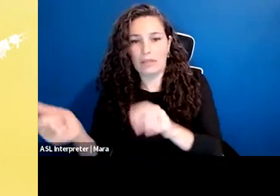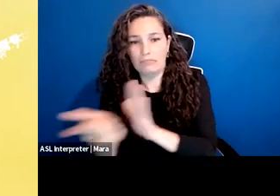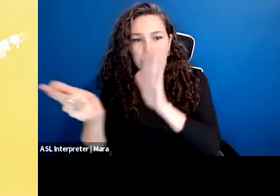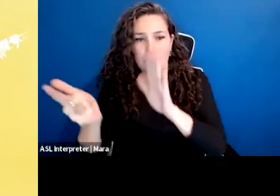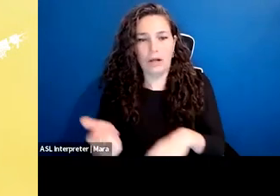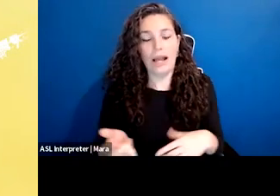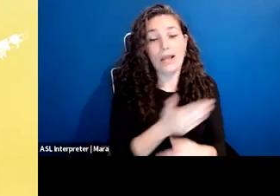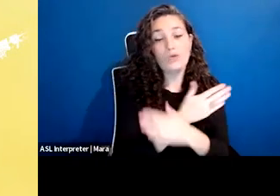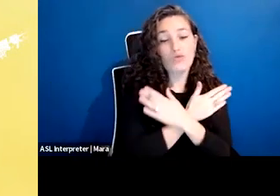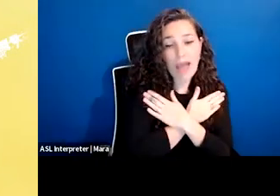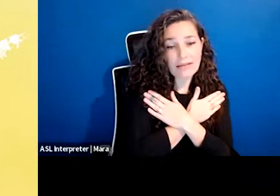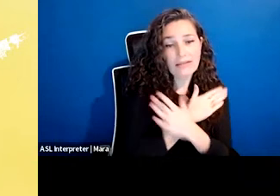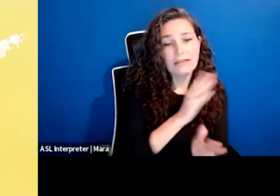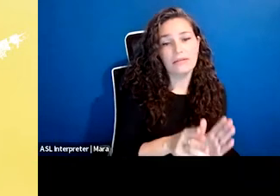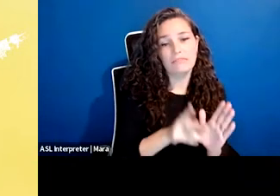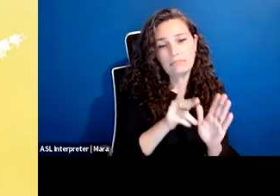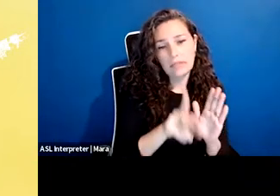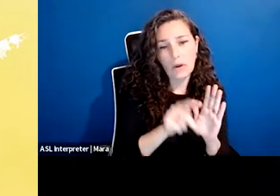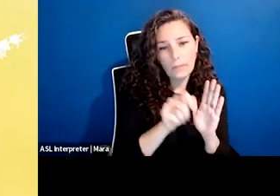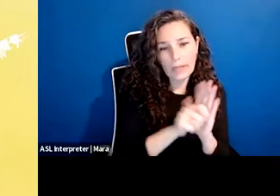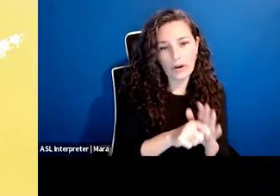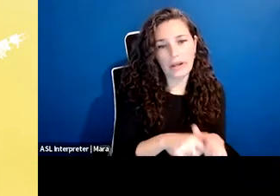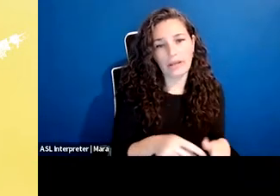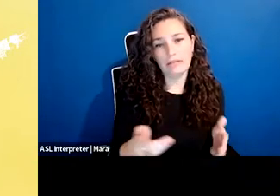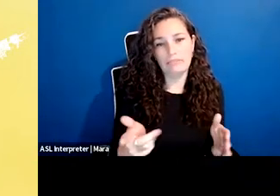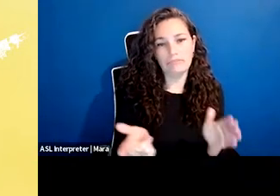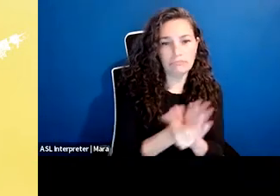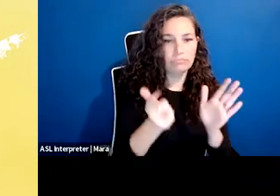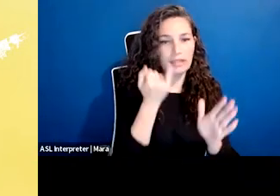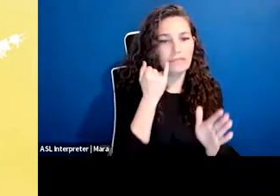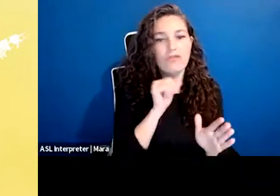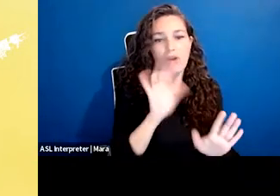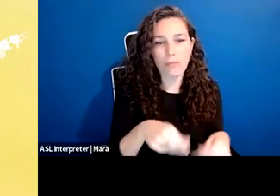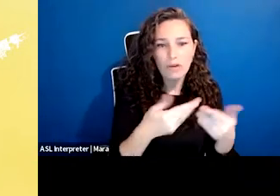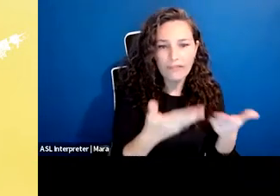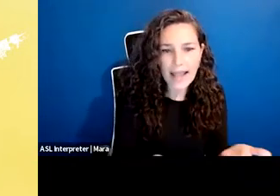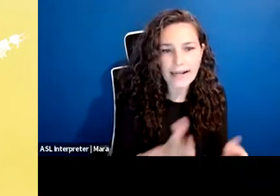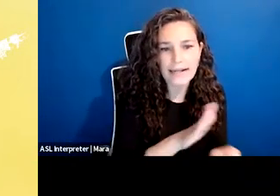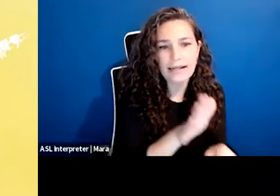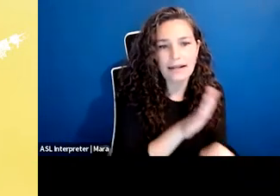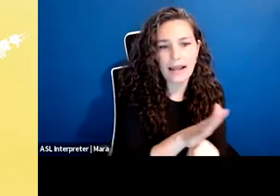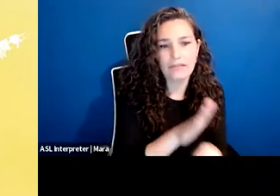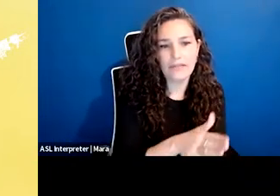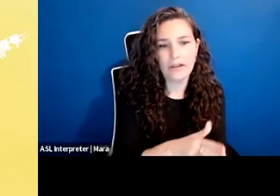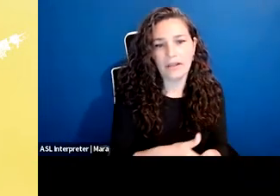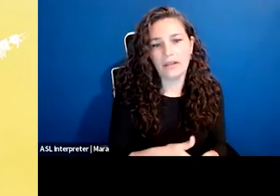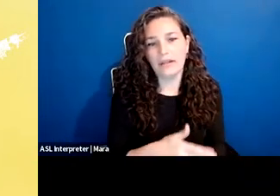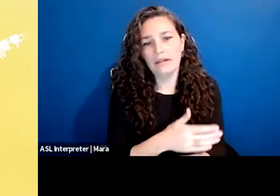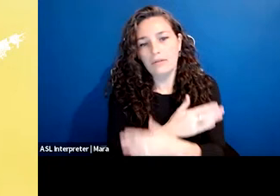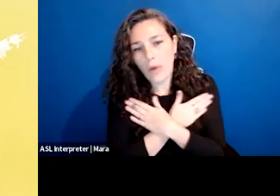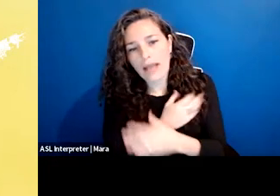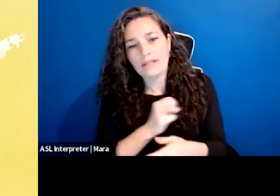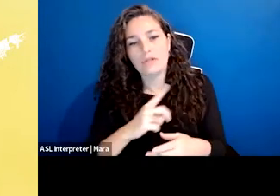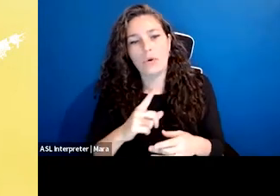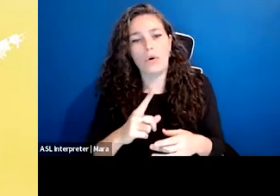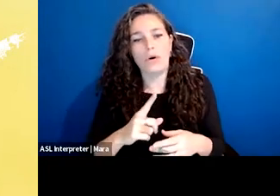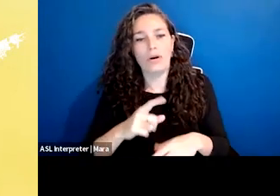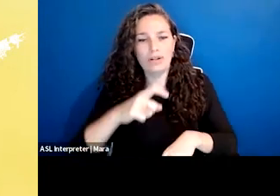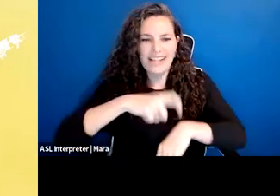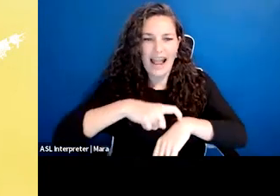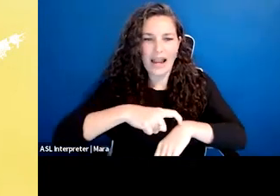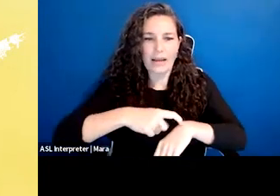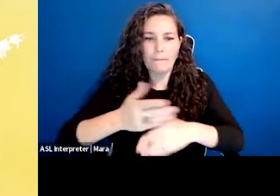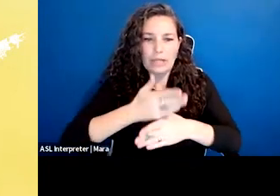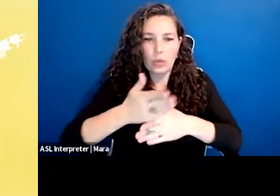performers will know that as forced calls. Do you get a penalty for not getting the appropriate amount of turnaround each night? You'll find provisions related to payment